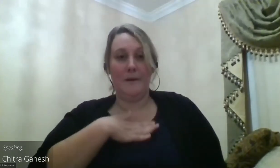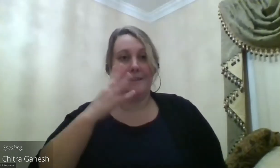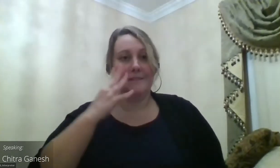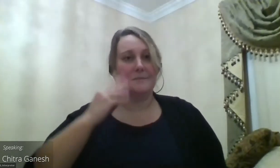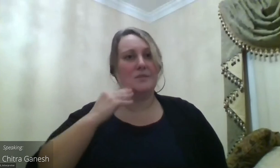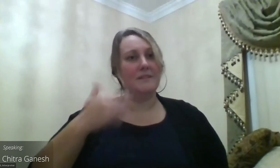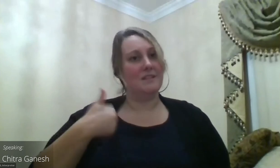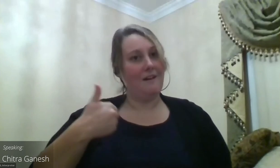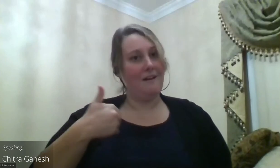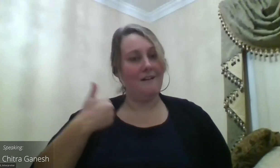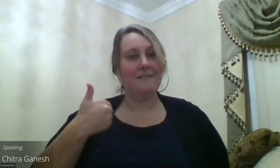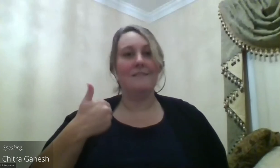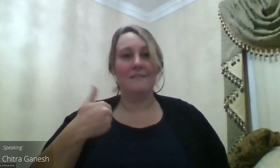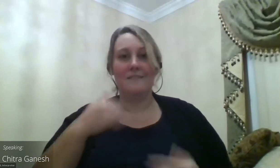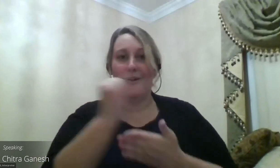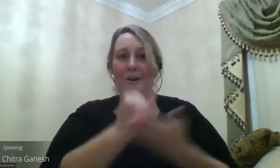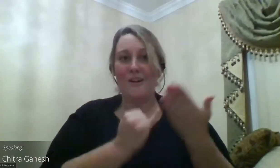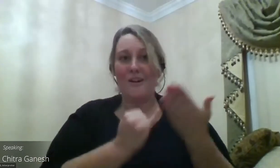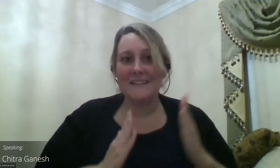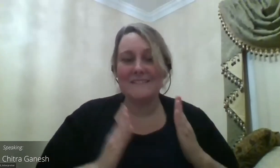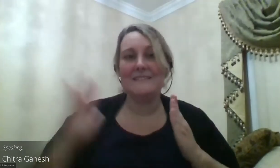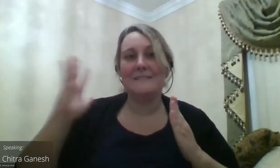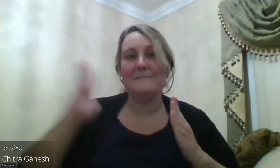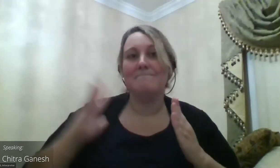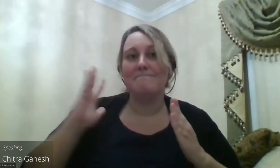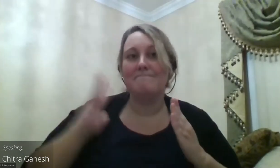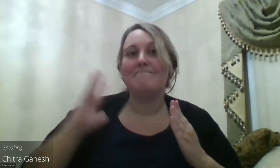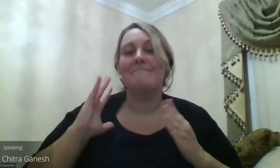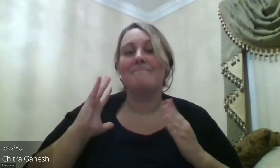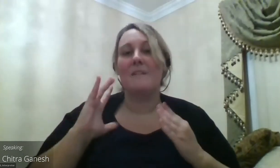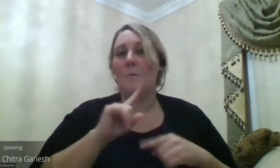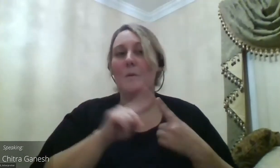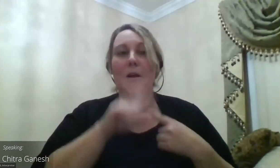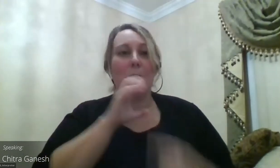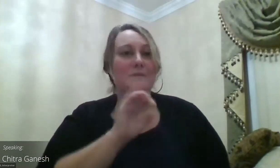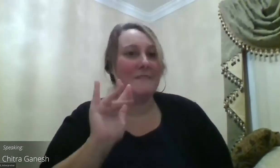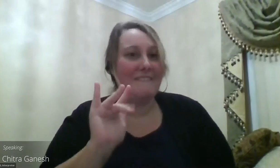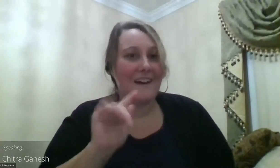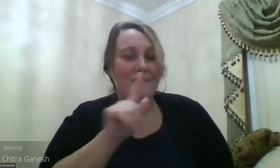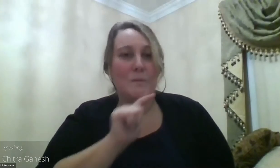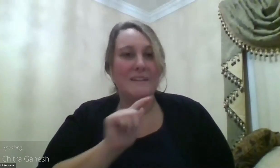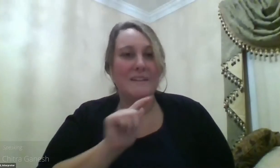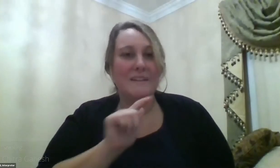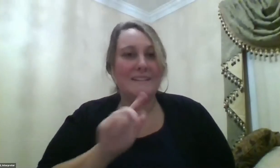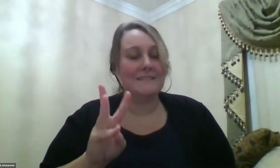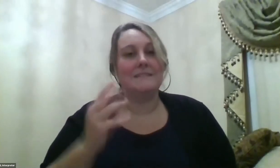Um, at that point I was like 25, 26, you know, so I was at a different, um, I was in a different economic